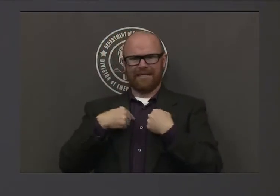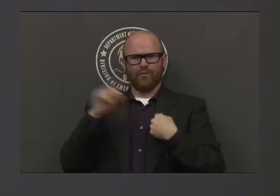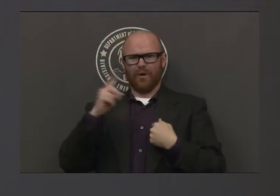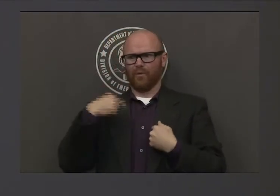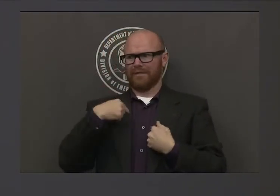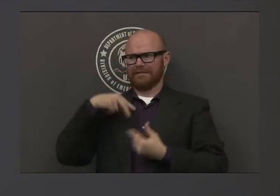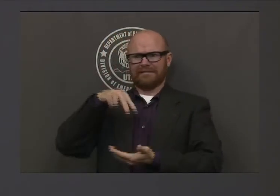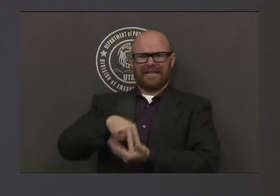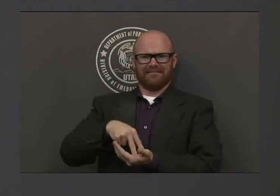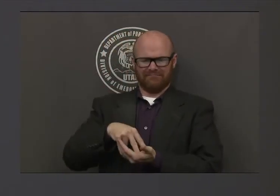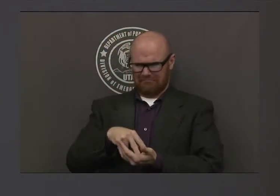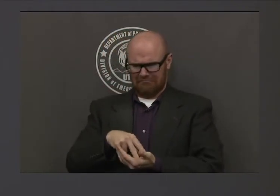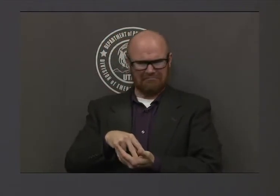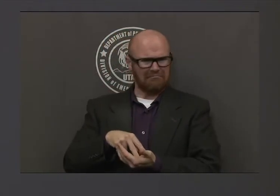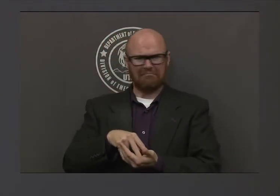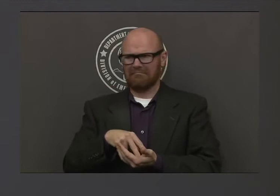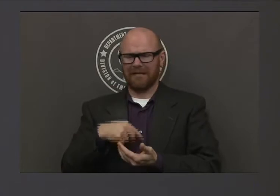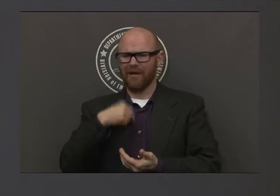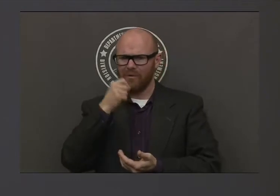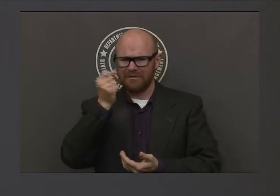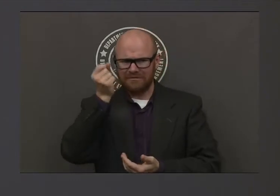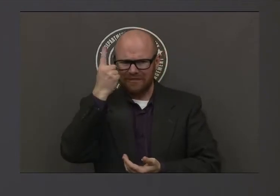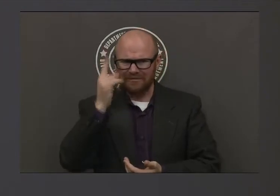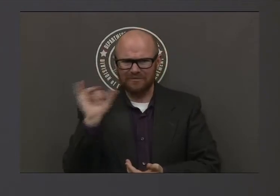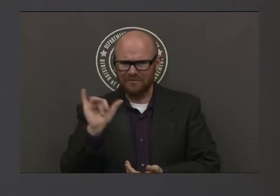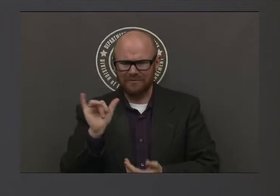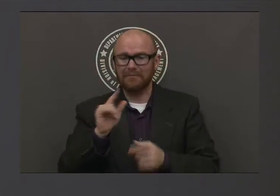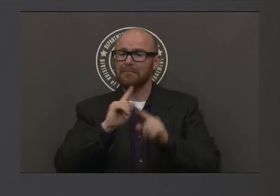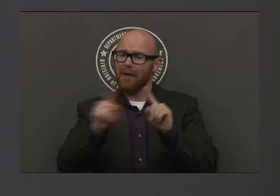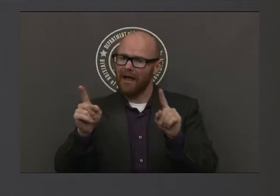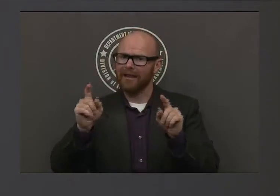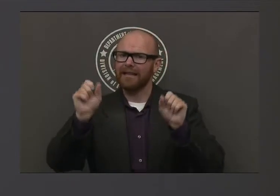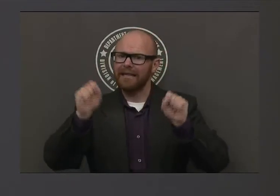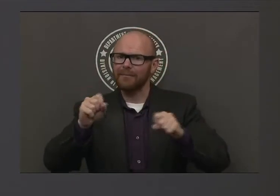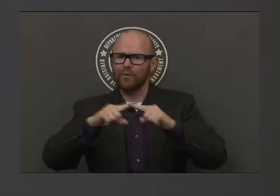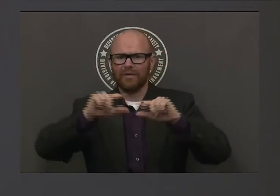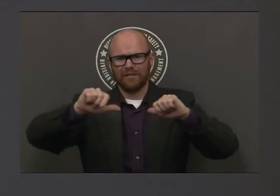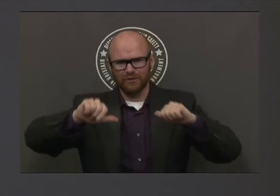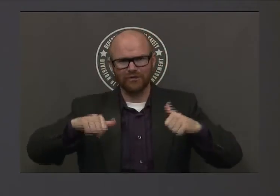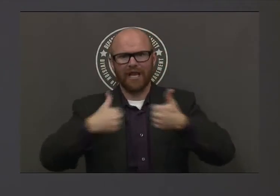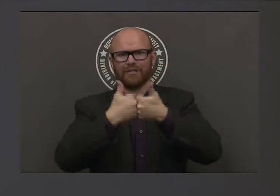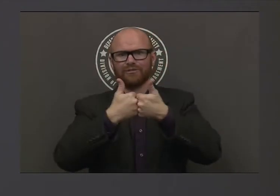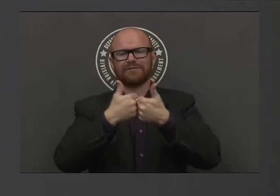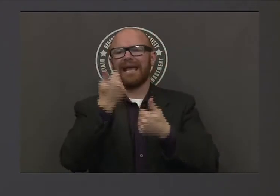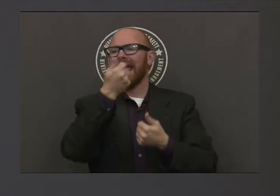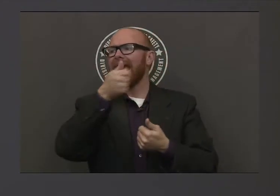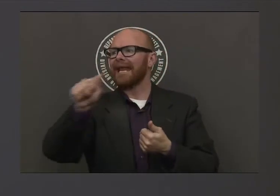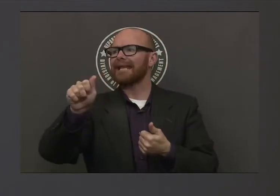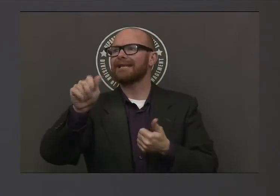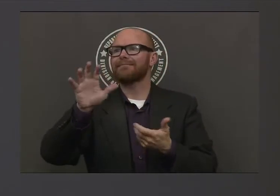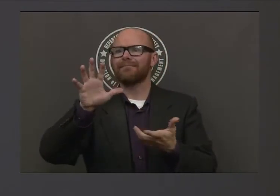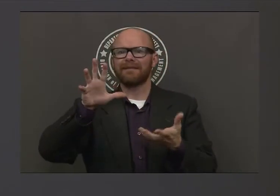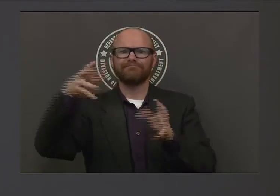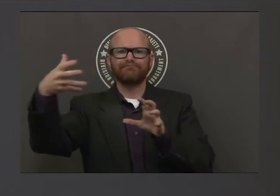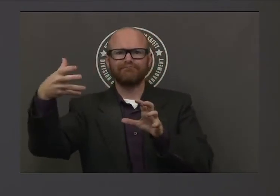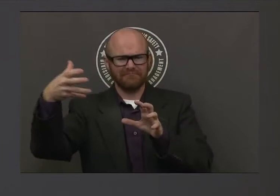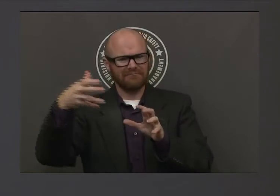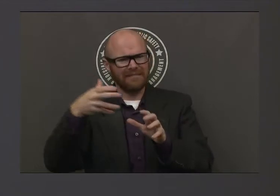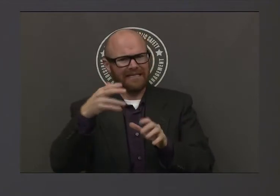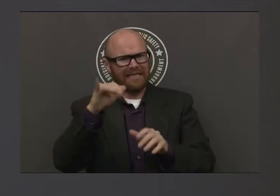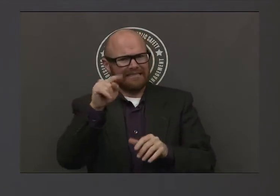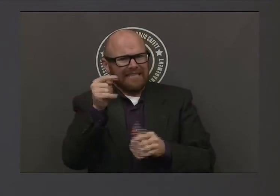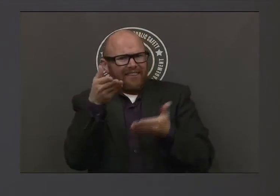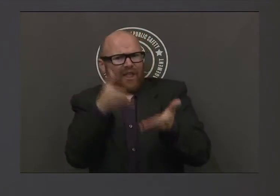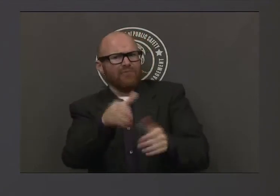brief. And I do believe that, the ability to challenge if we have irregularity should be there on the table. But